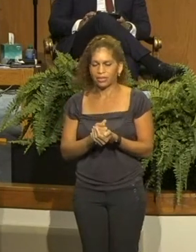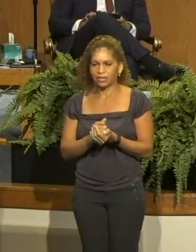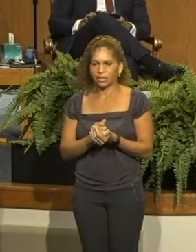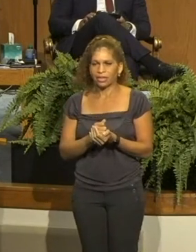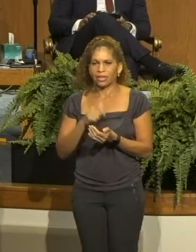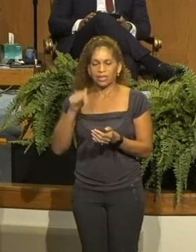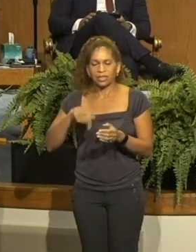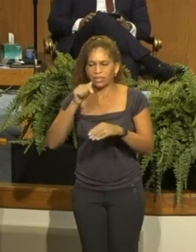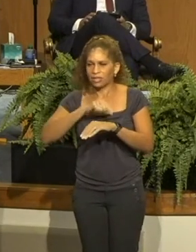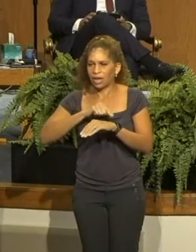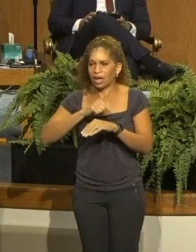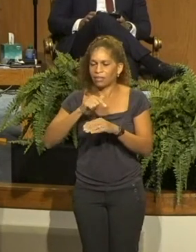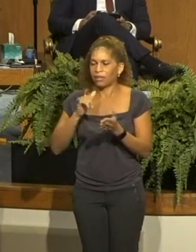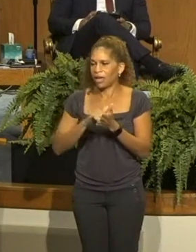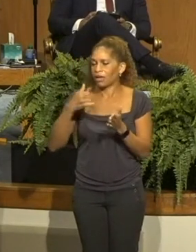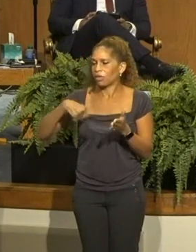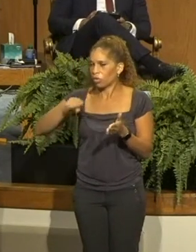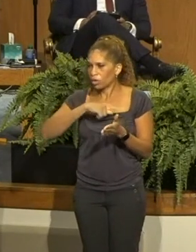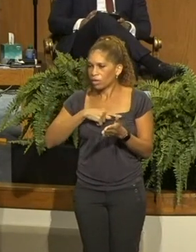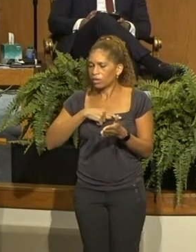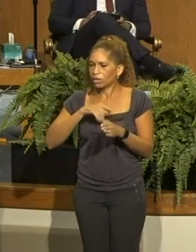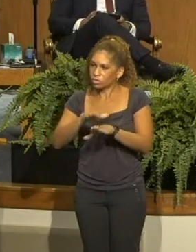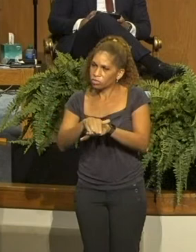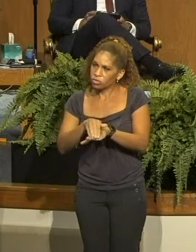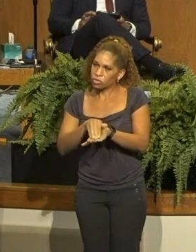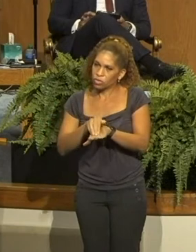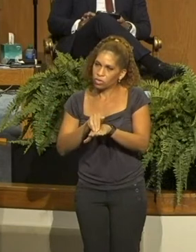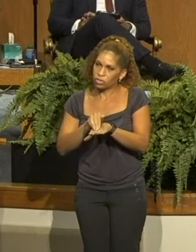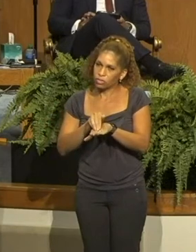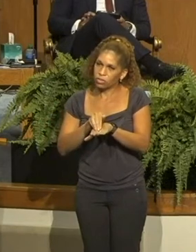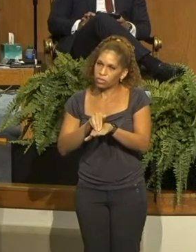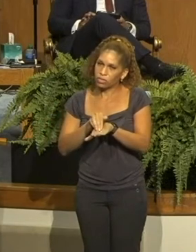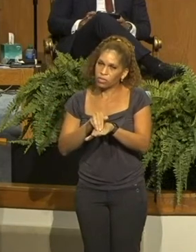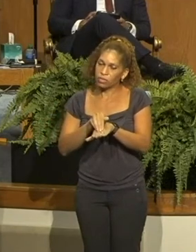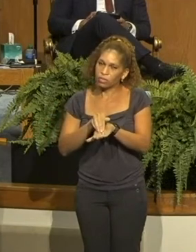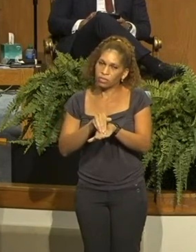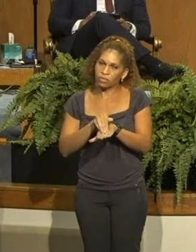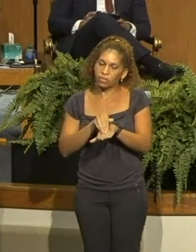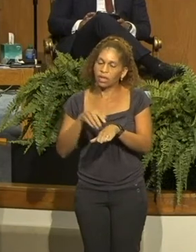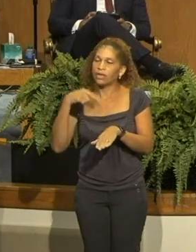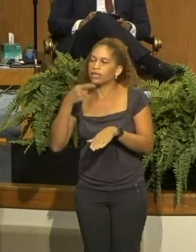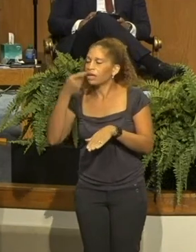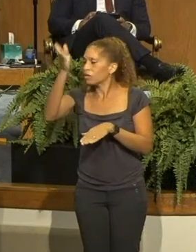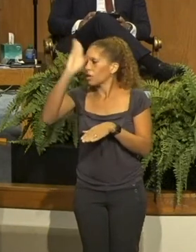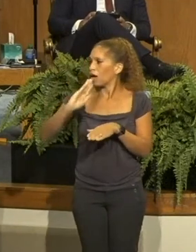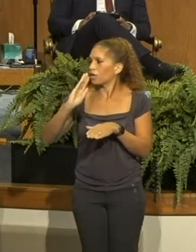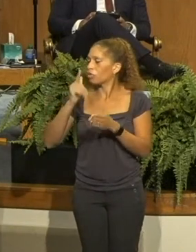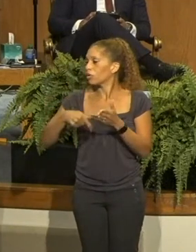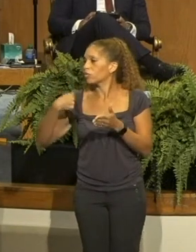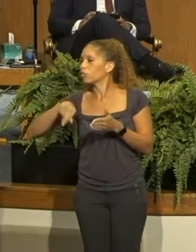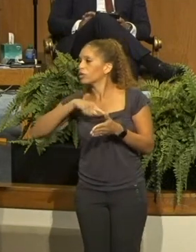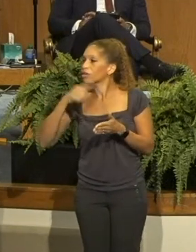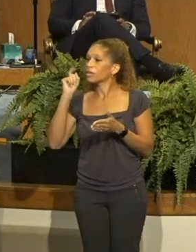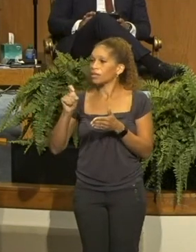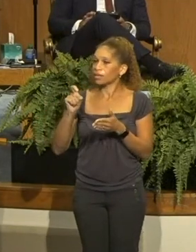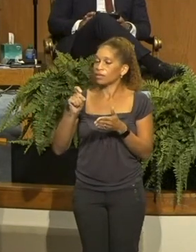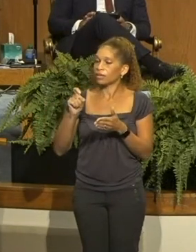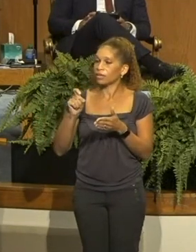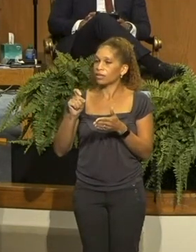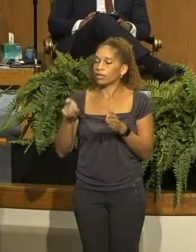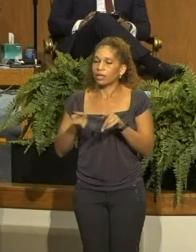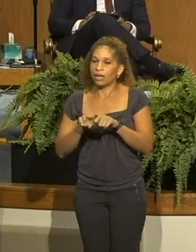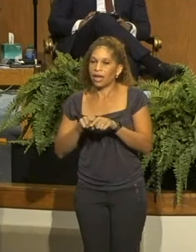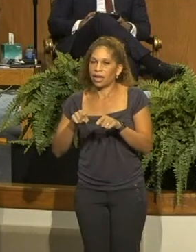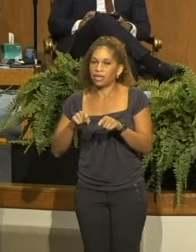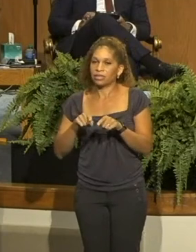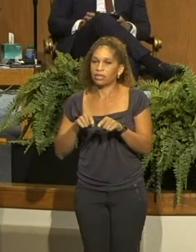It's the time that we slow down and tell God what we need. And as we